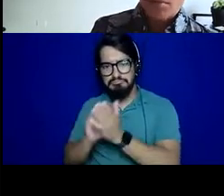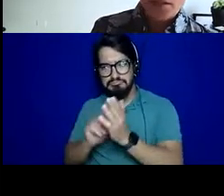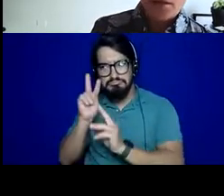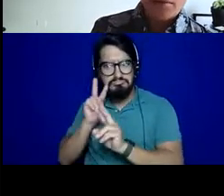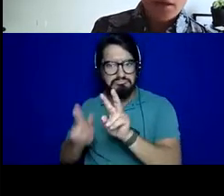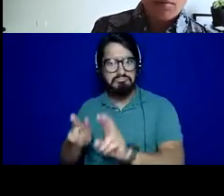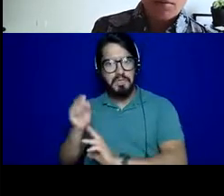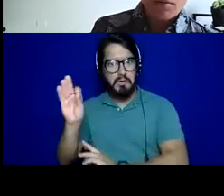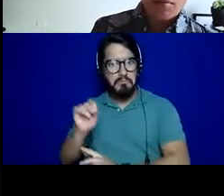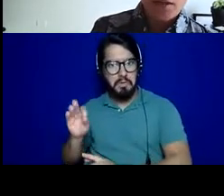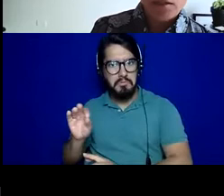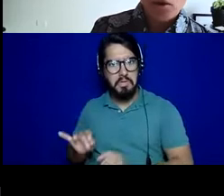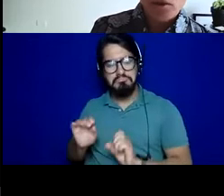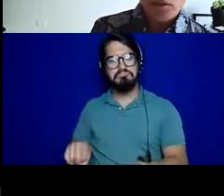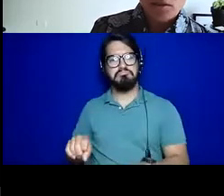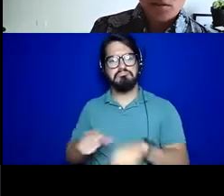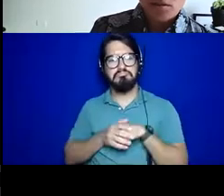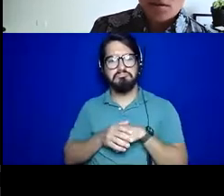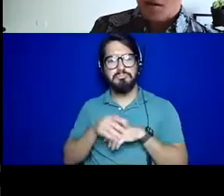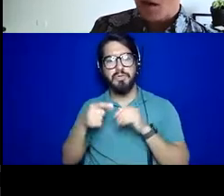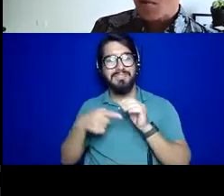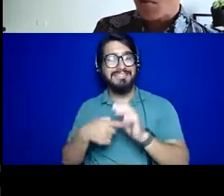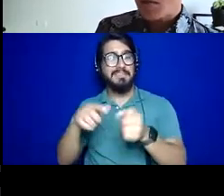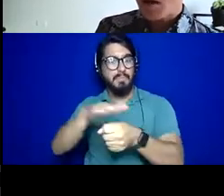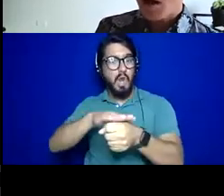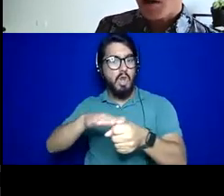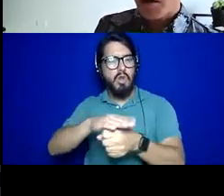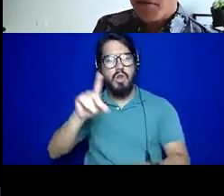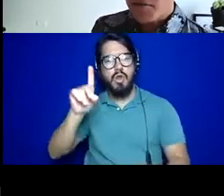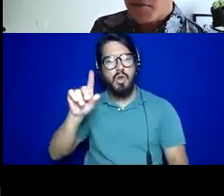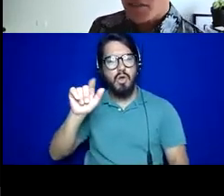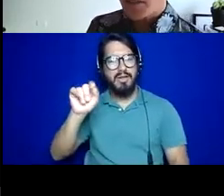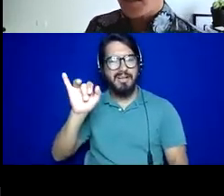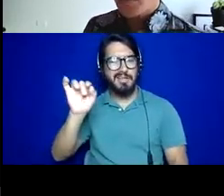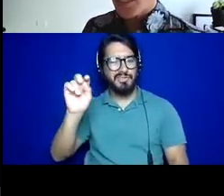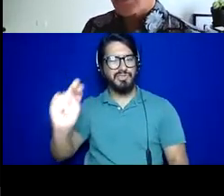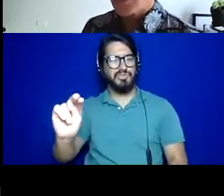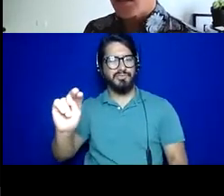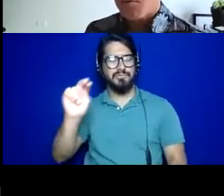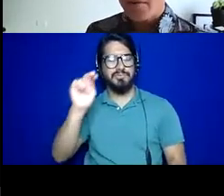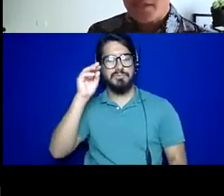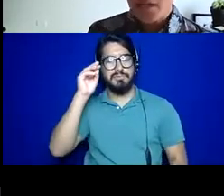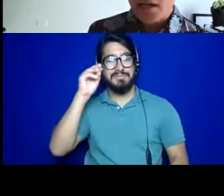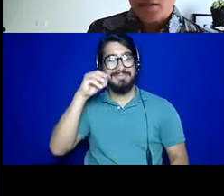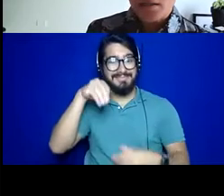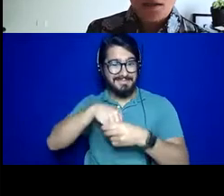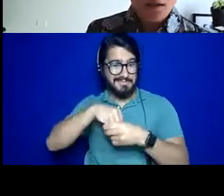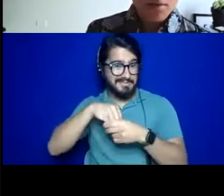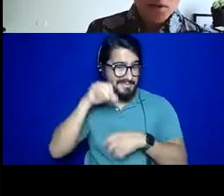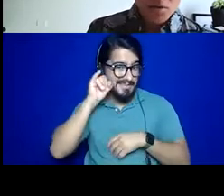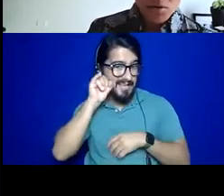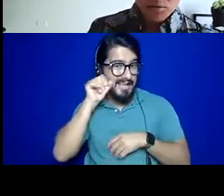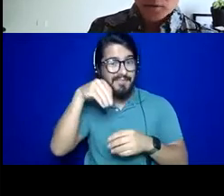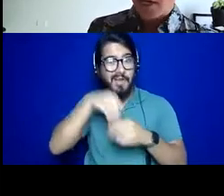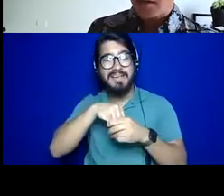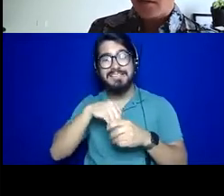location is the piece that we can manage the most. On iPhones, this is actually in your privacy settings.